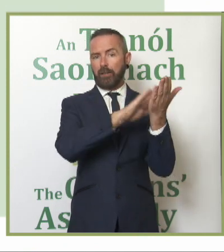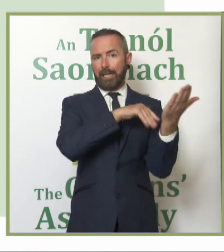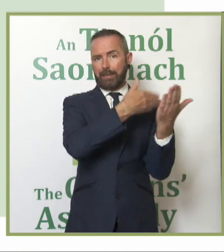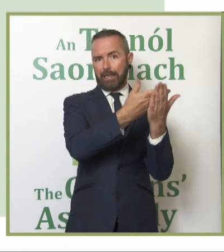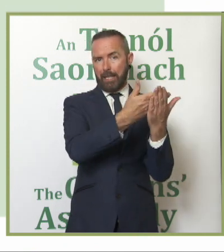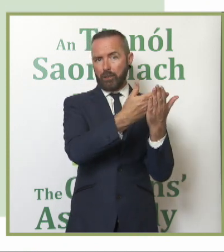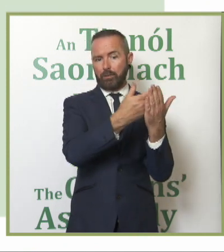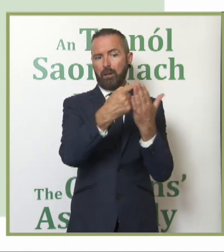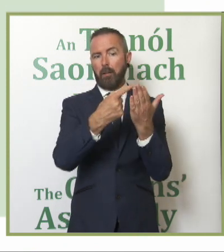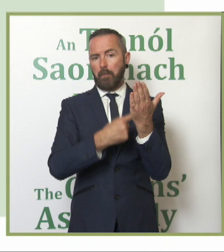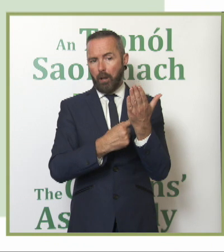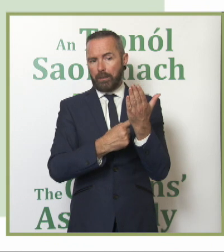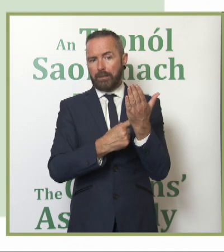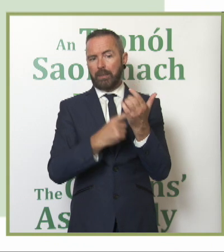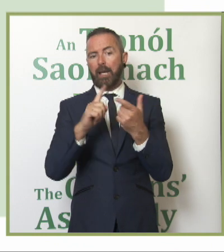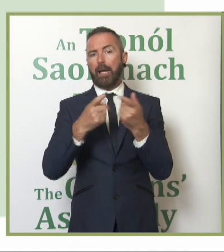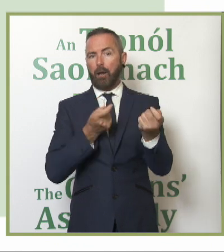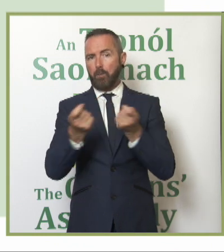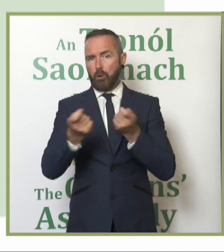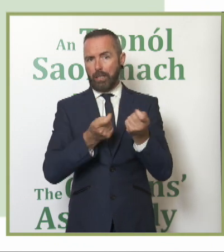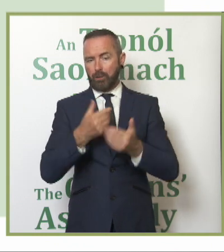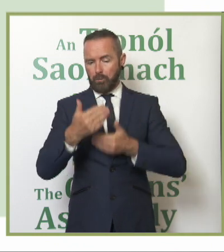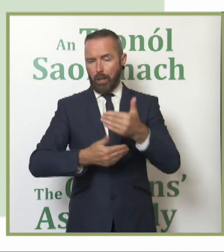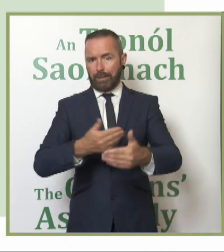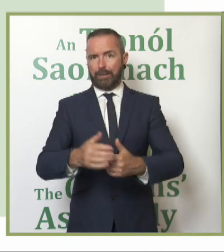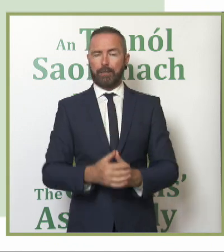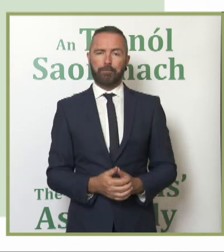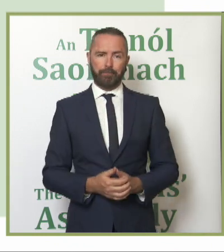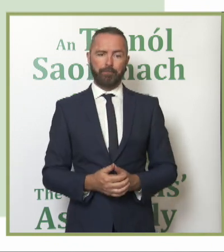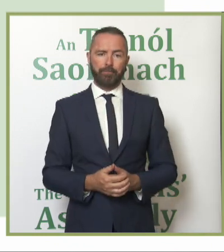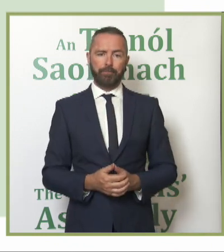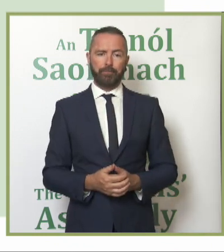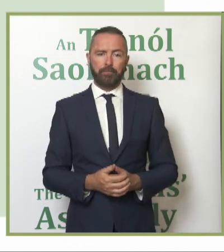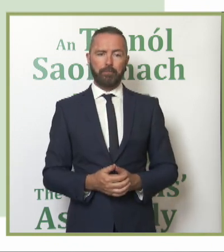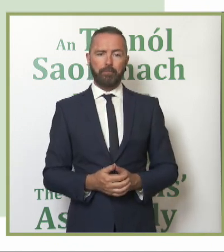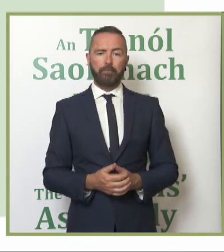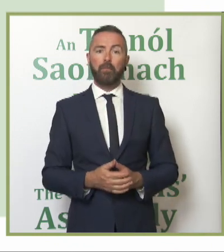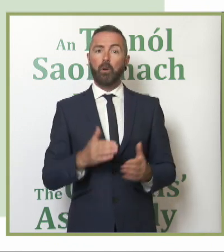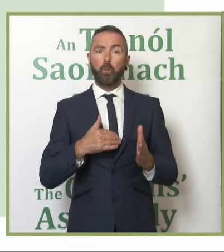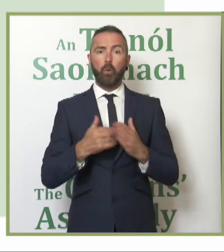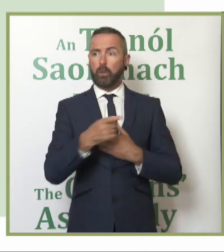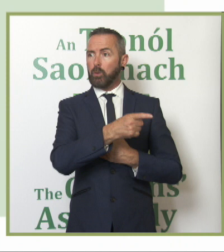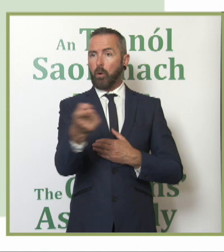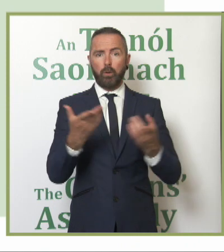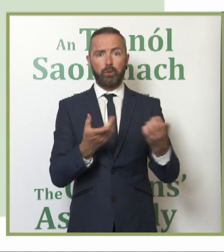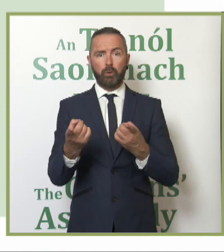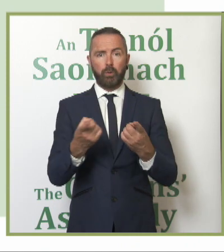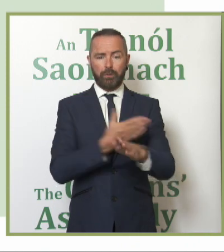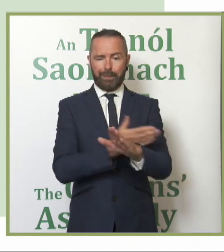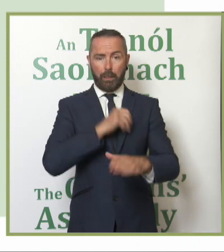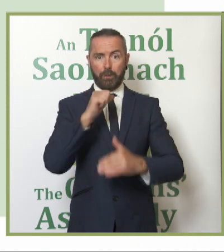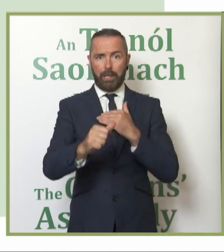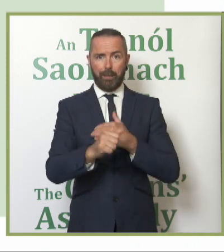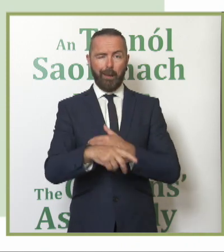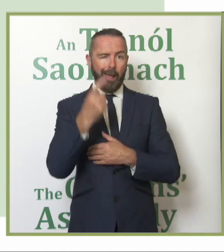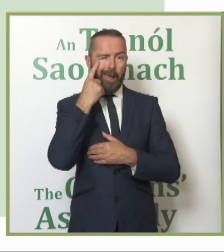in terms of policy, and in terms of operation or practice. And what you'll be doing at your roundtable discussions beginning today is be looking at simple